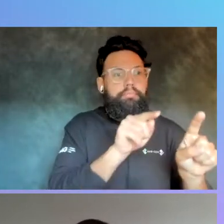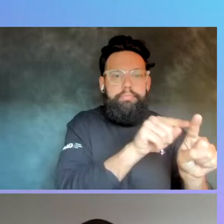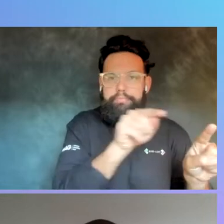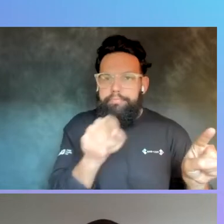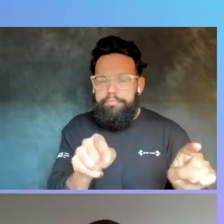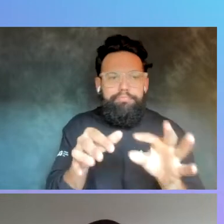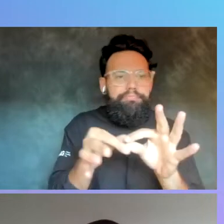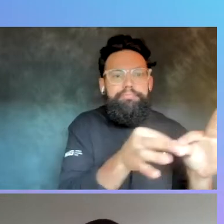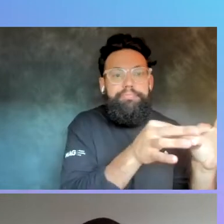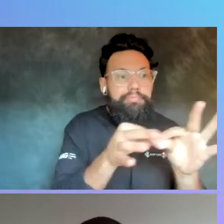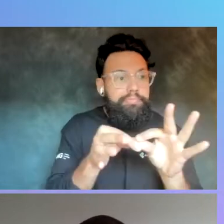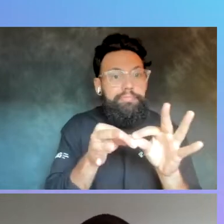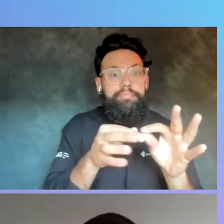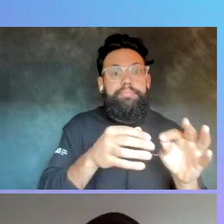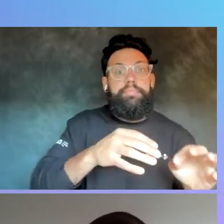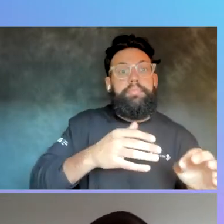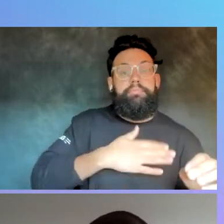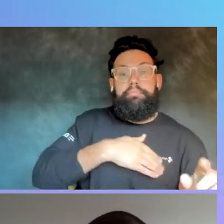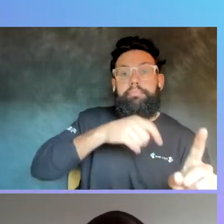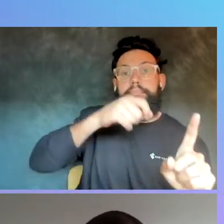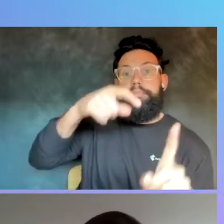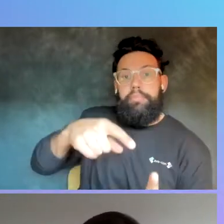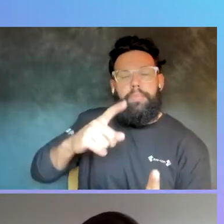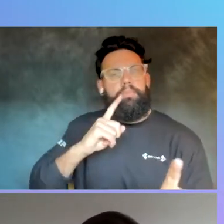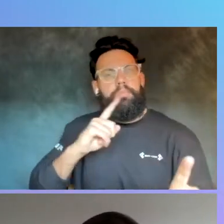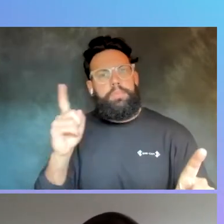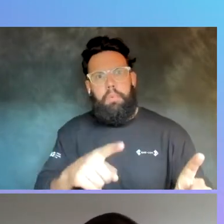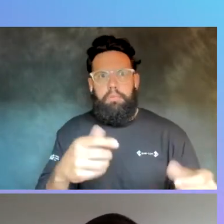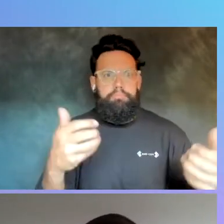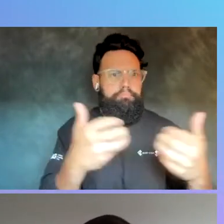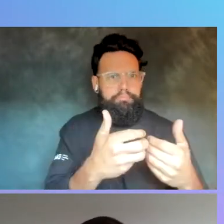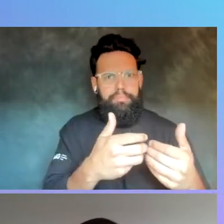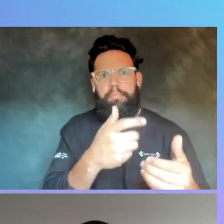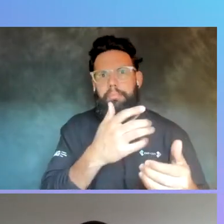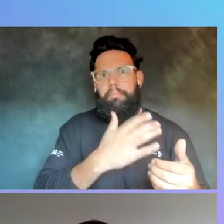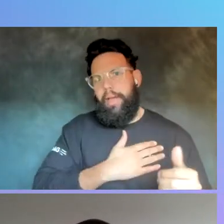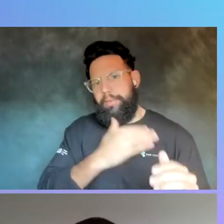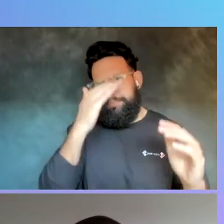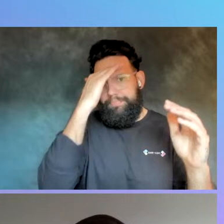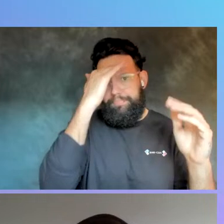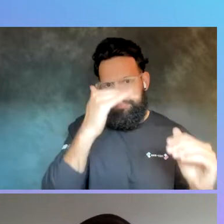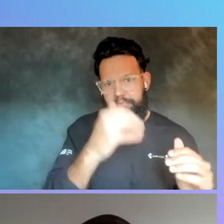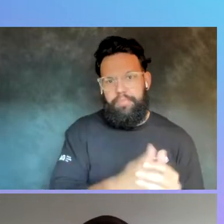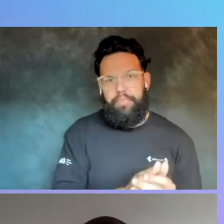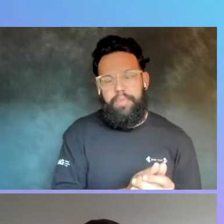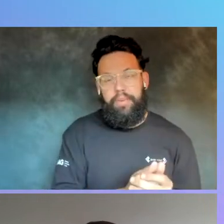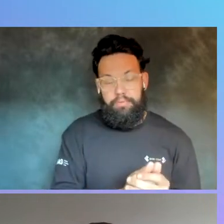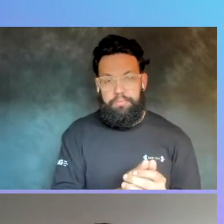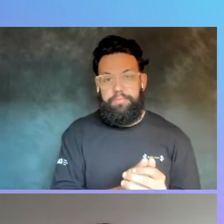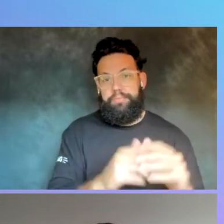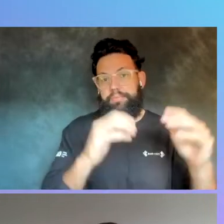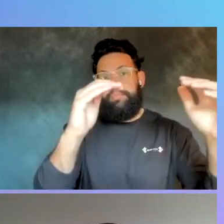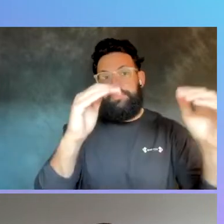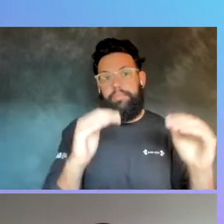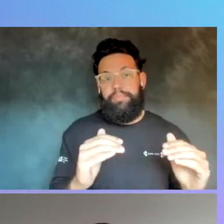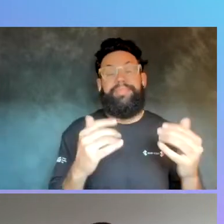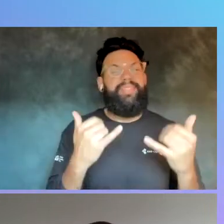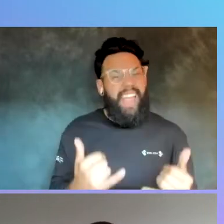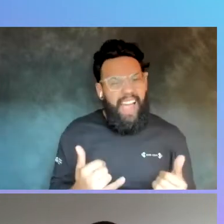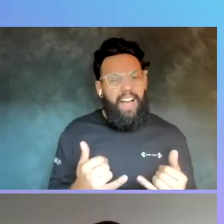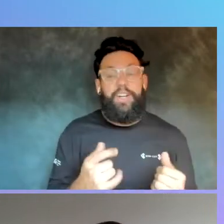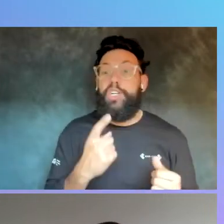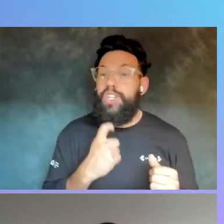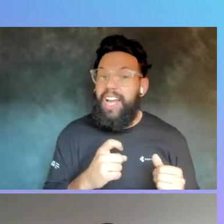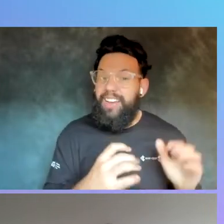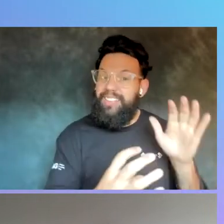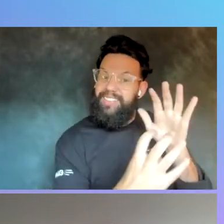reacted accordingly and everything looks good. When we add accessibility tests to it, though, the test is